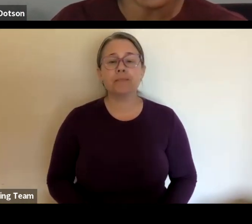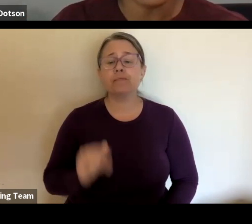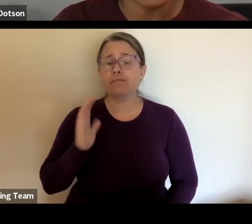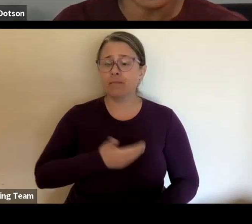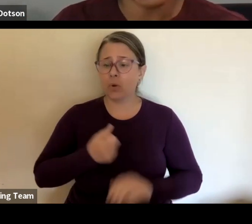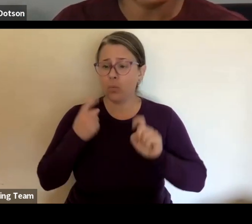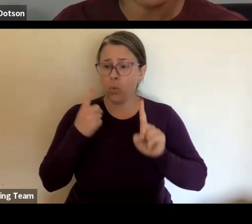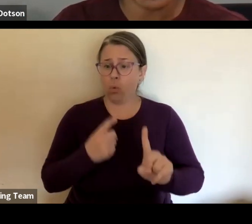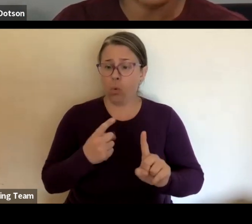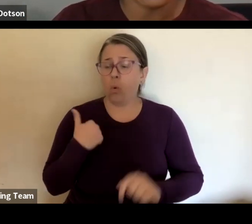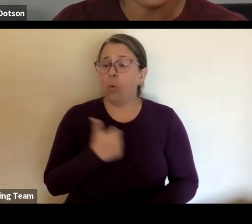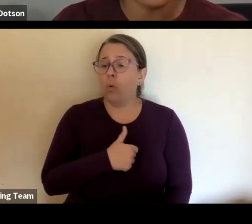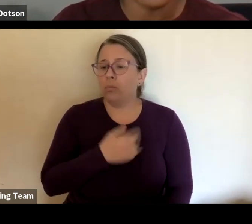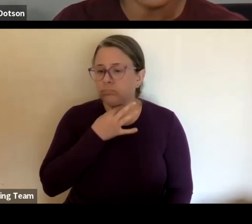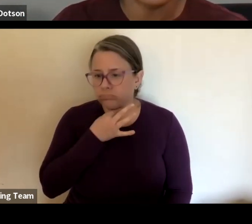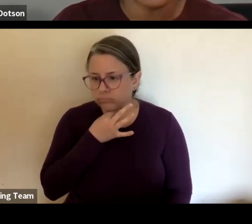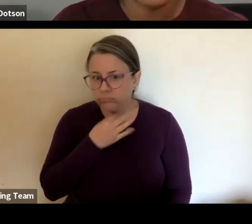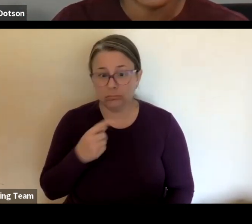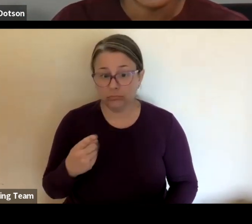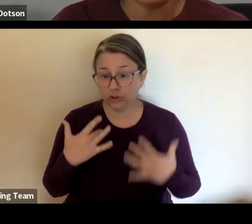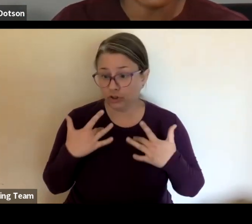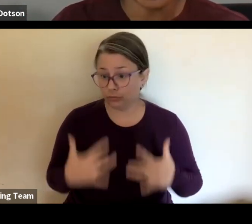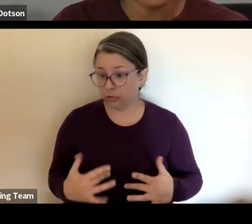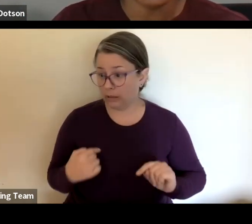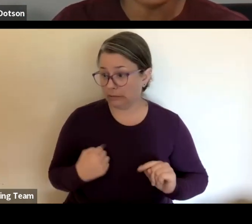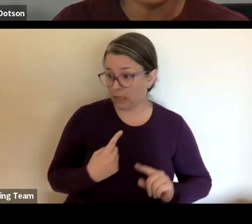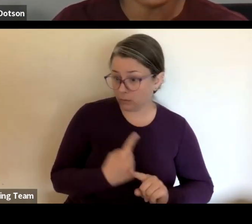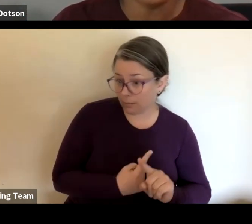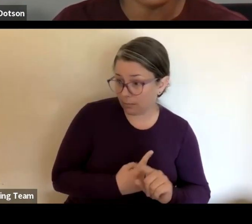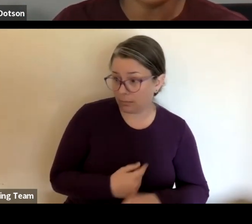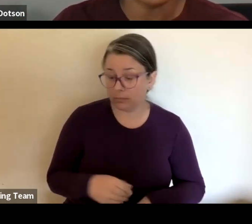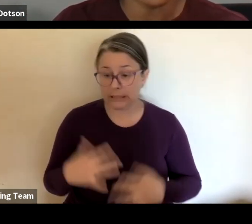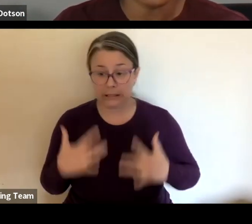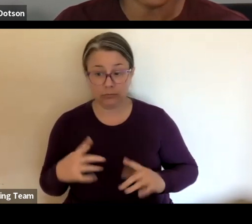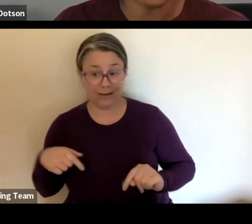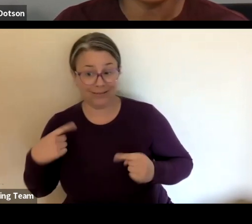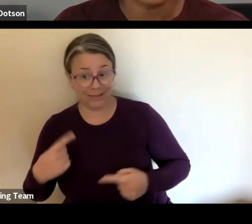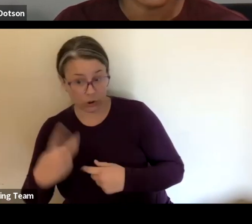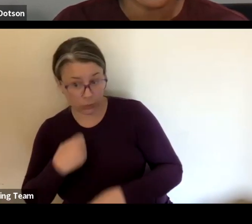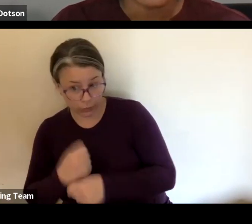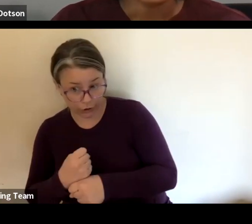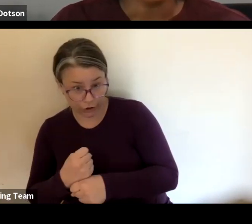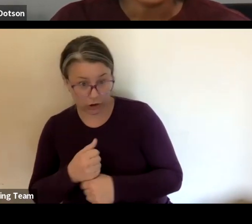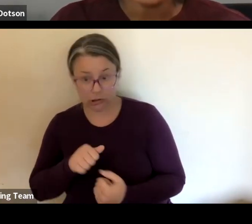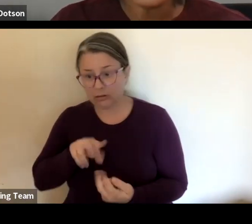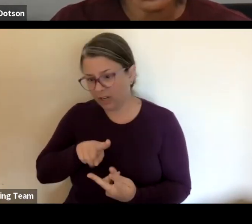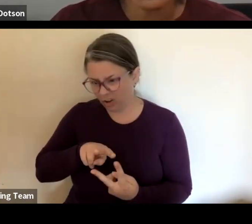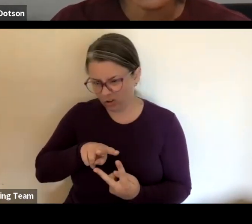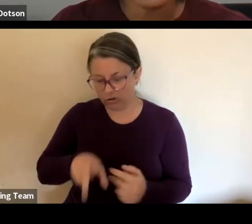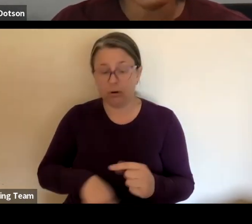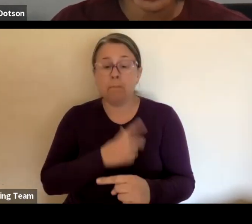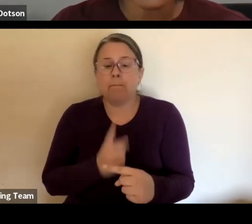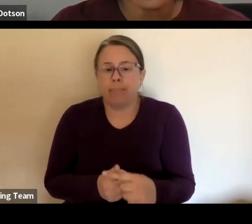years, combined with having high white matter hyperintensities, if that would increase the risk for